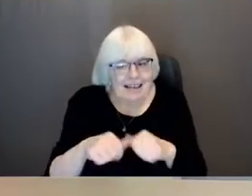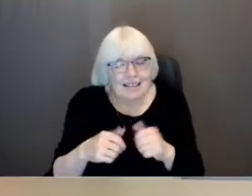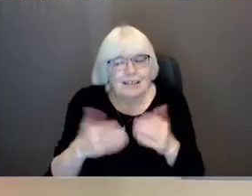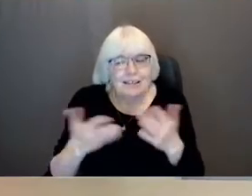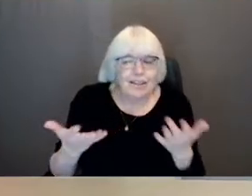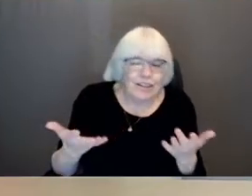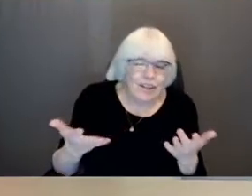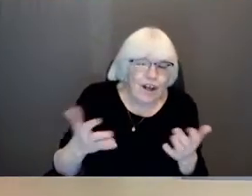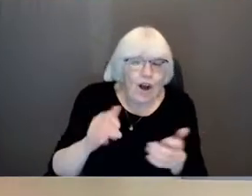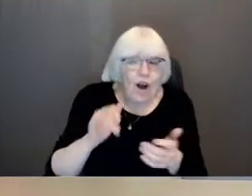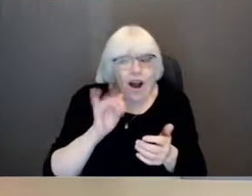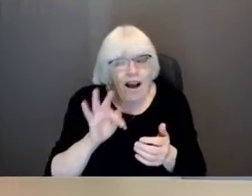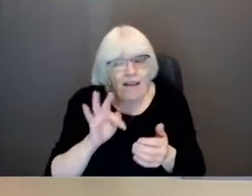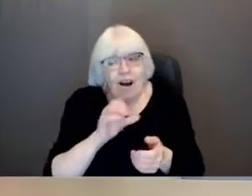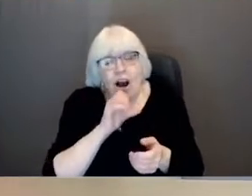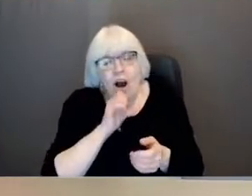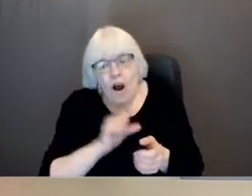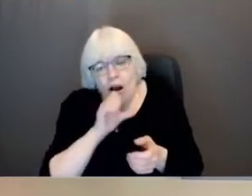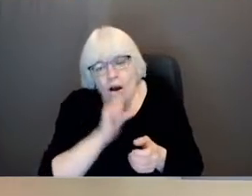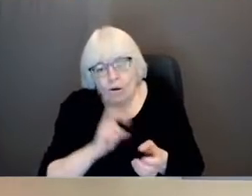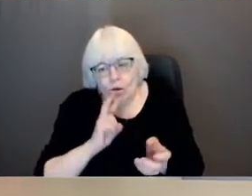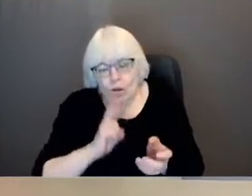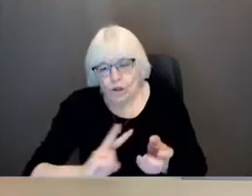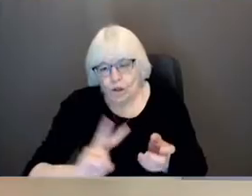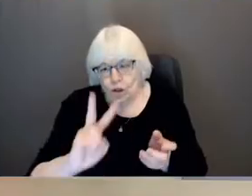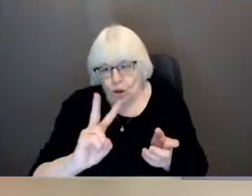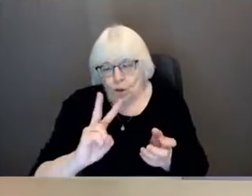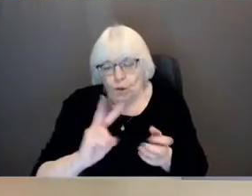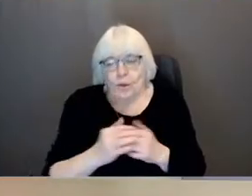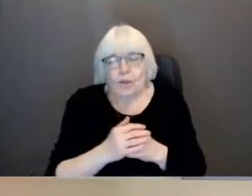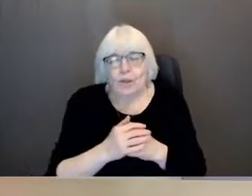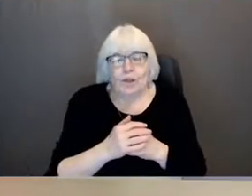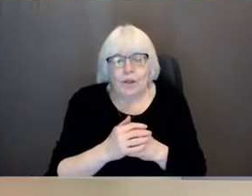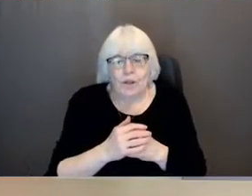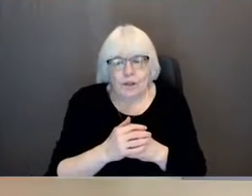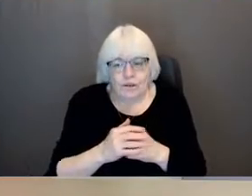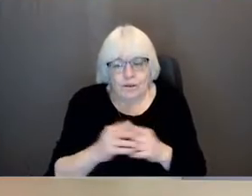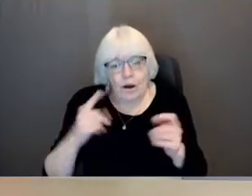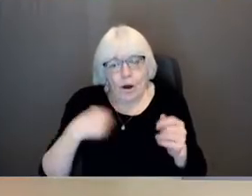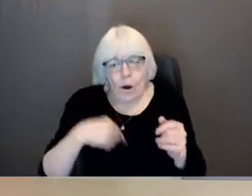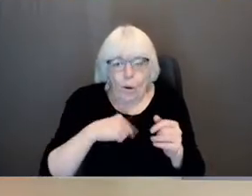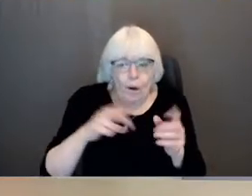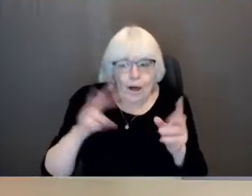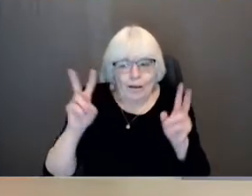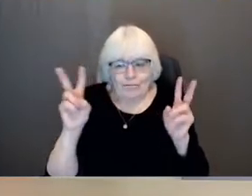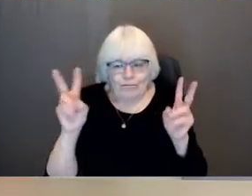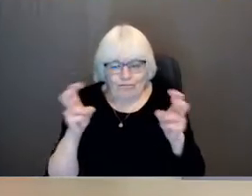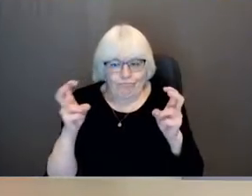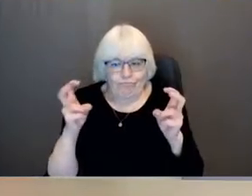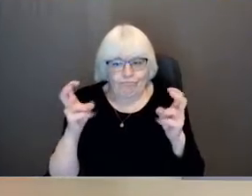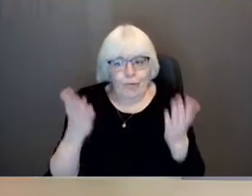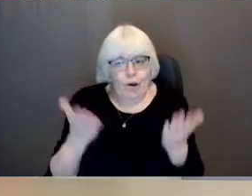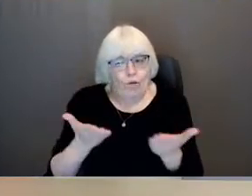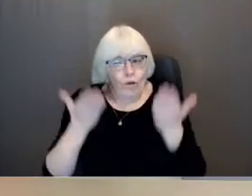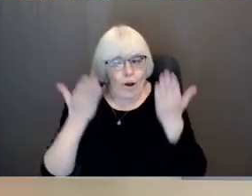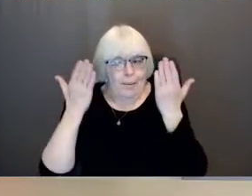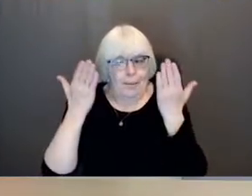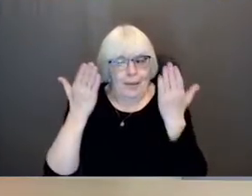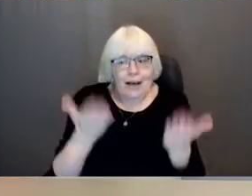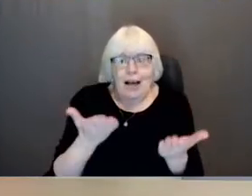continue along that. That would be a recommendation in that kind of setting, but it is not mandatory, and that was never the